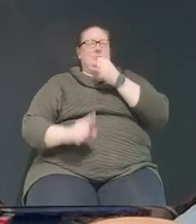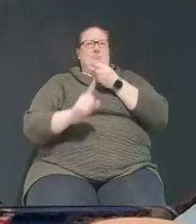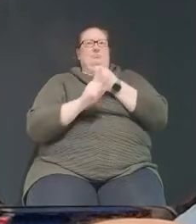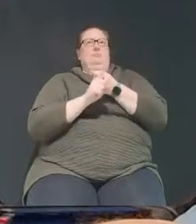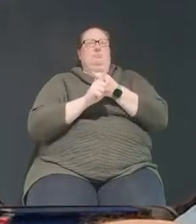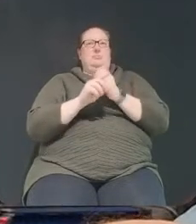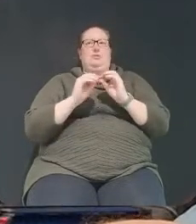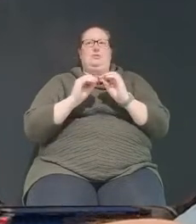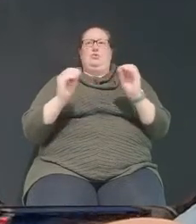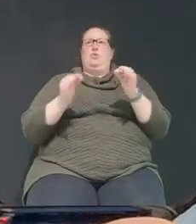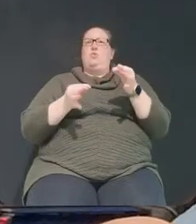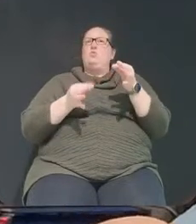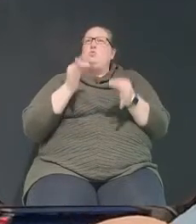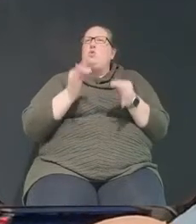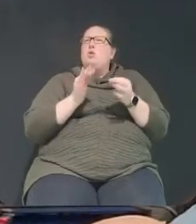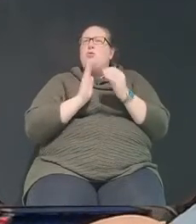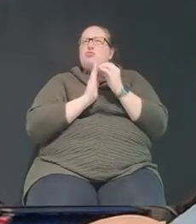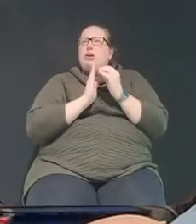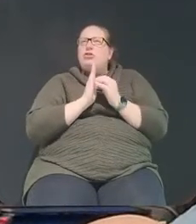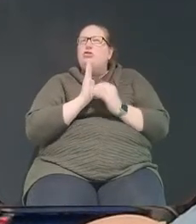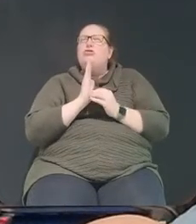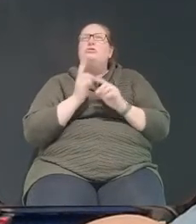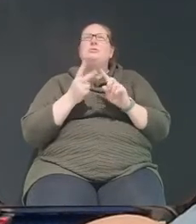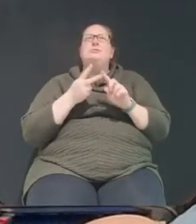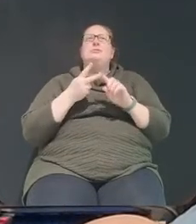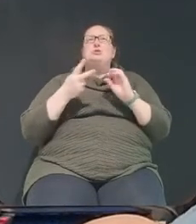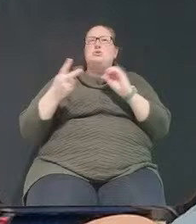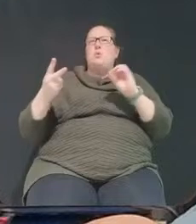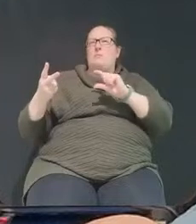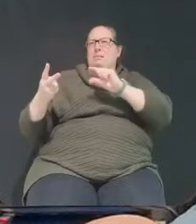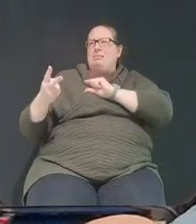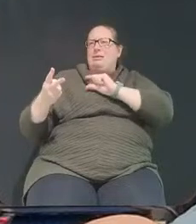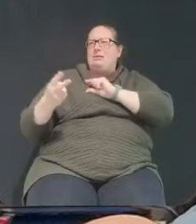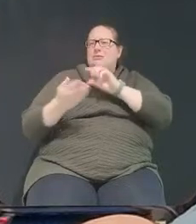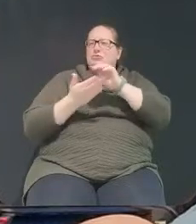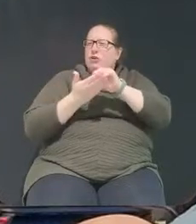no court records or like police records in the archive.